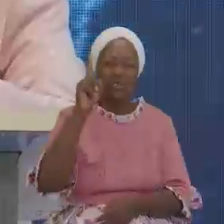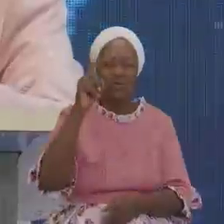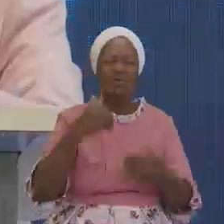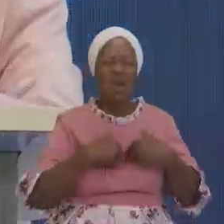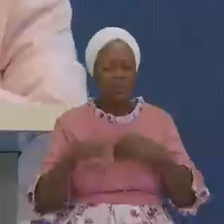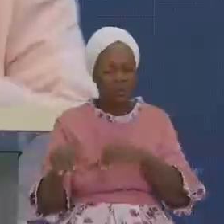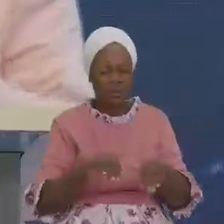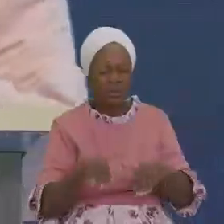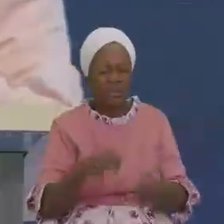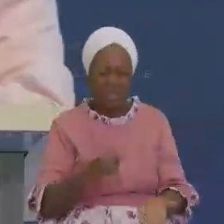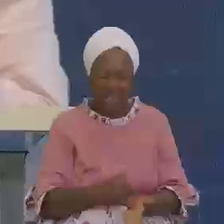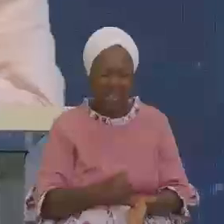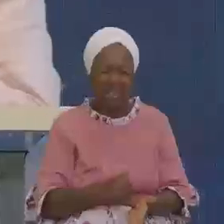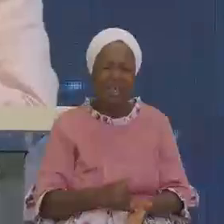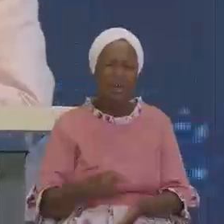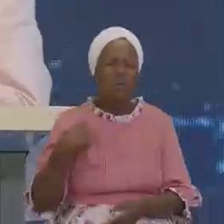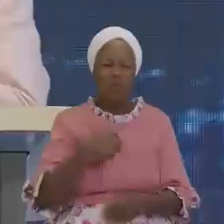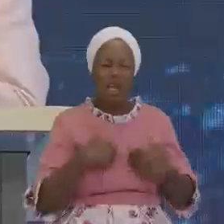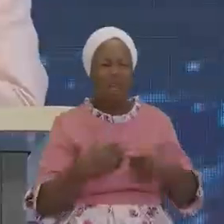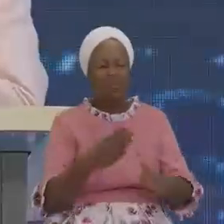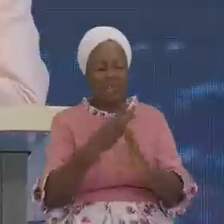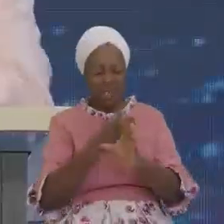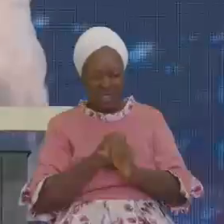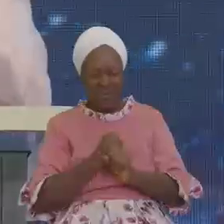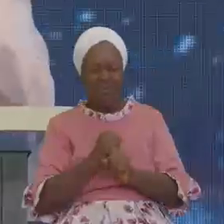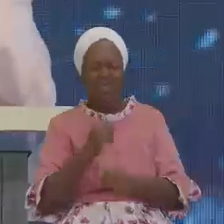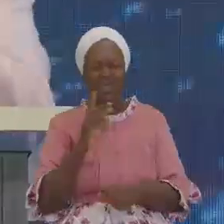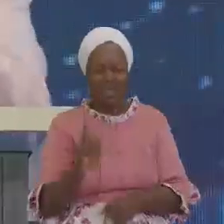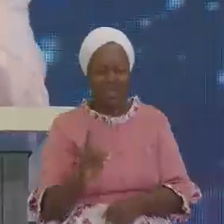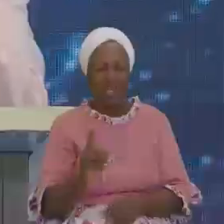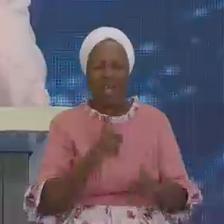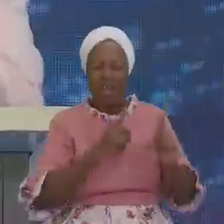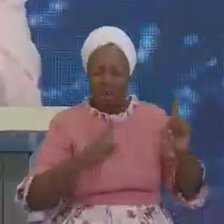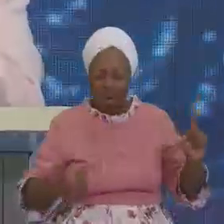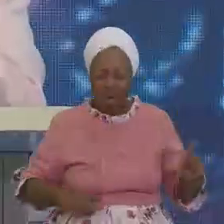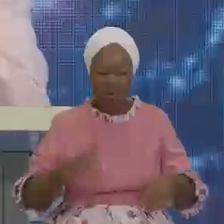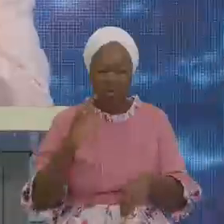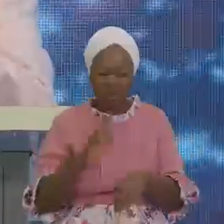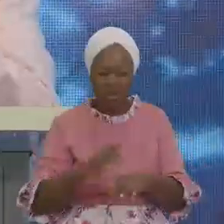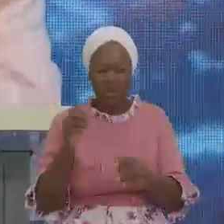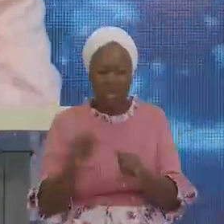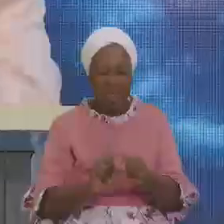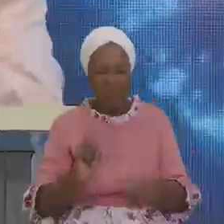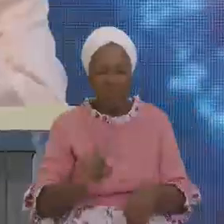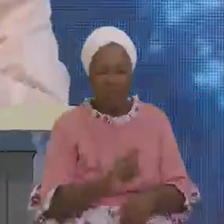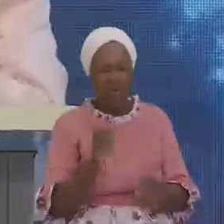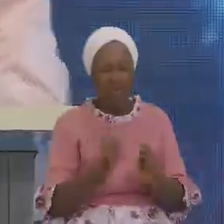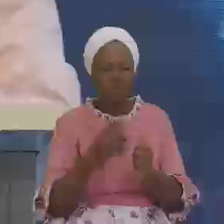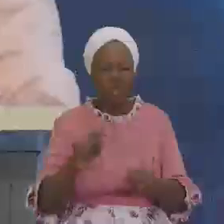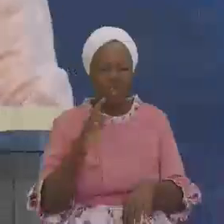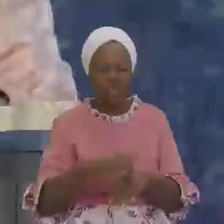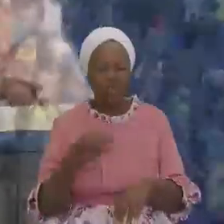it. We have received. Lord, touch everyone with a touch of